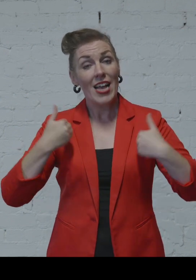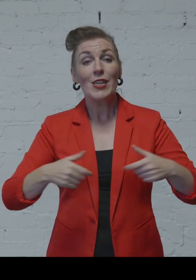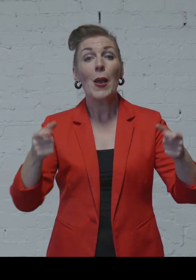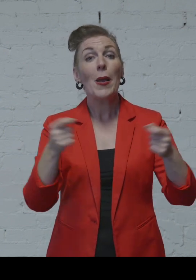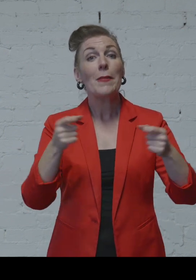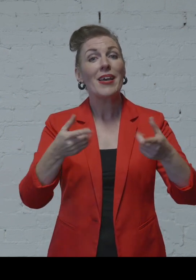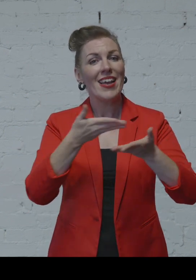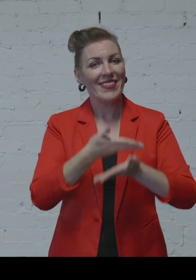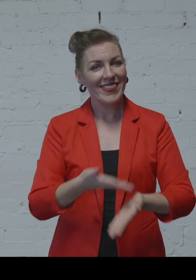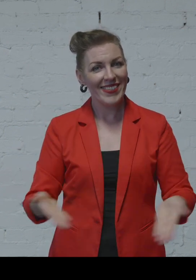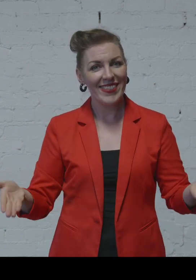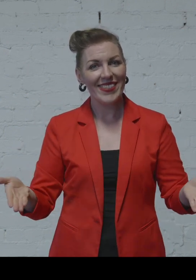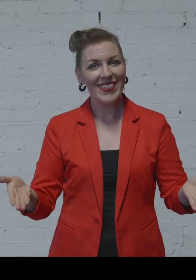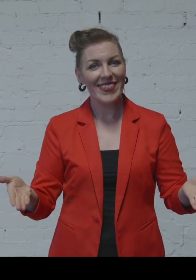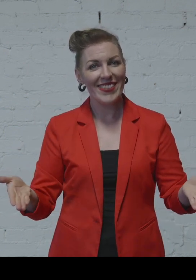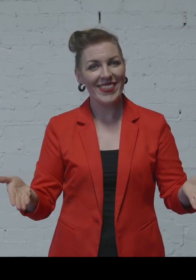at